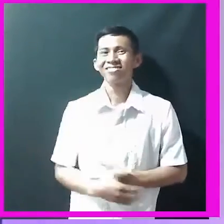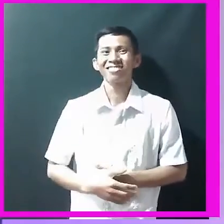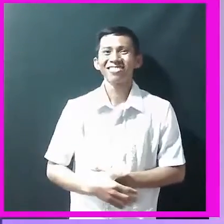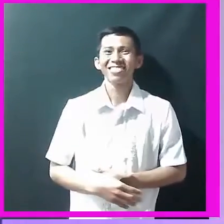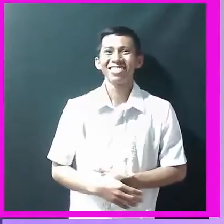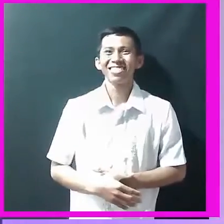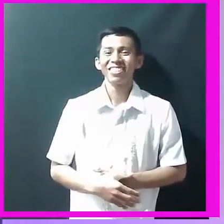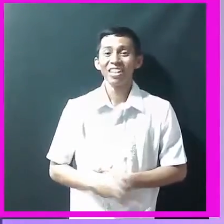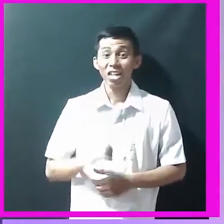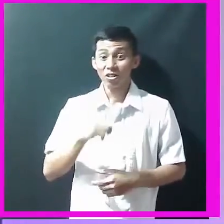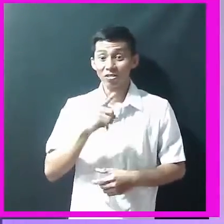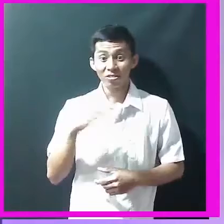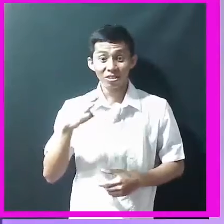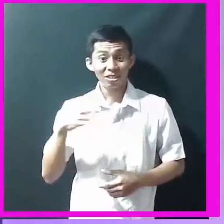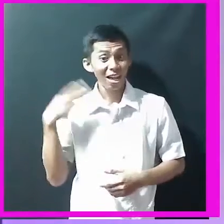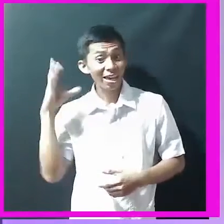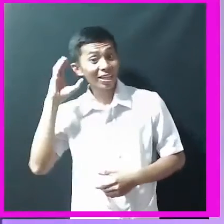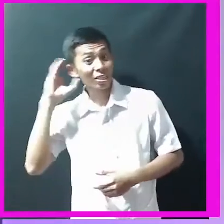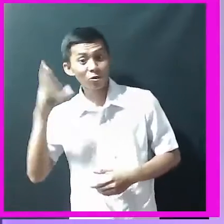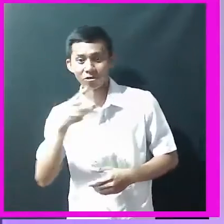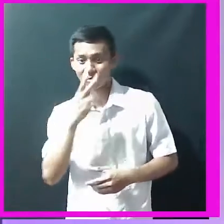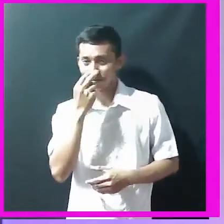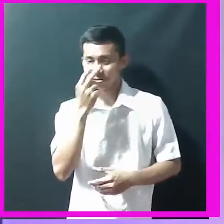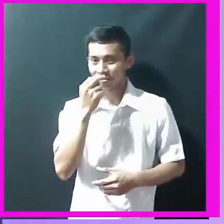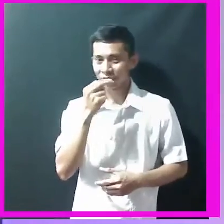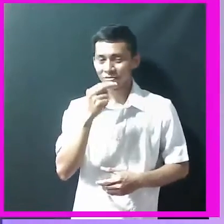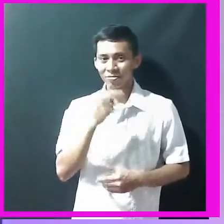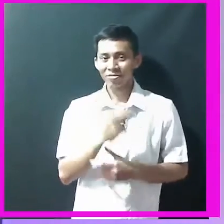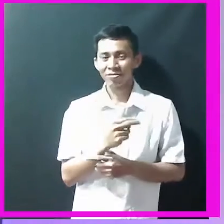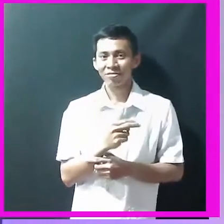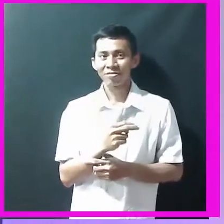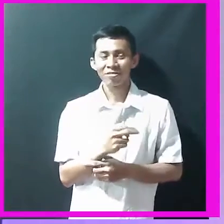I also heard a rumor